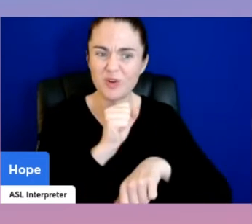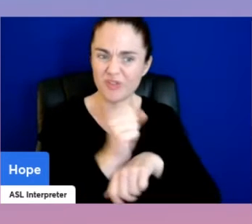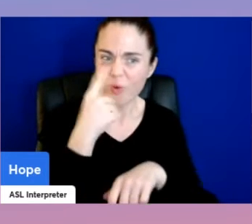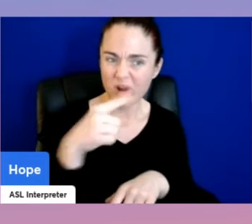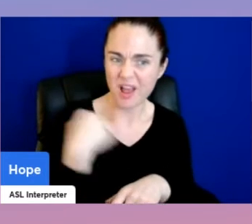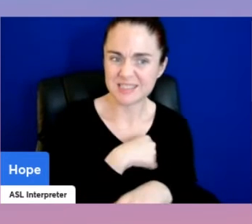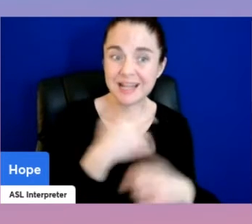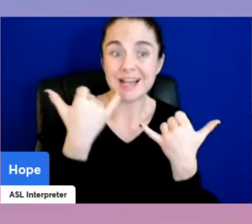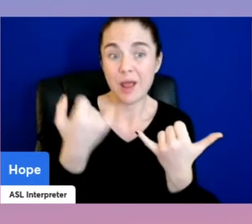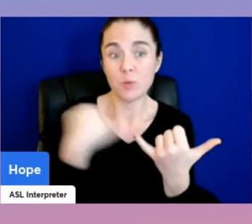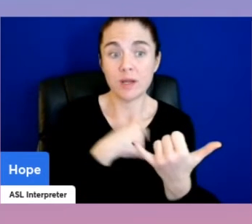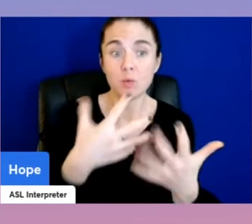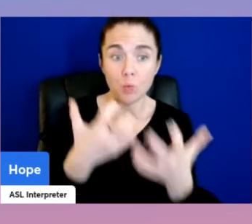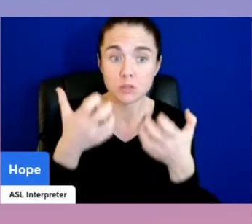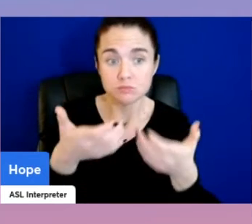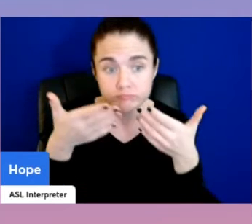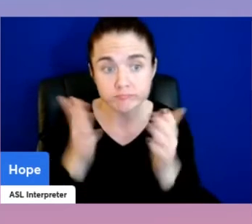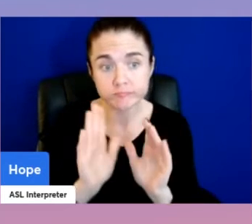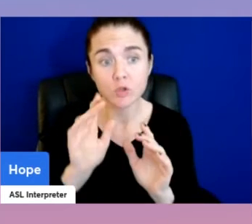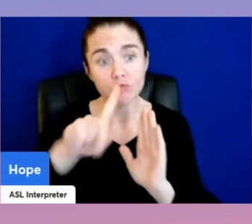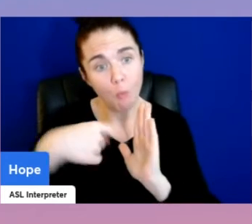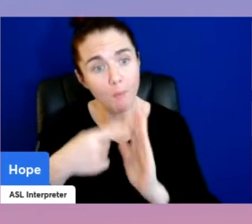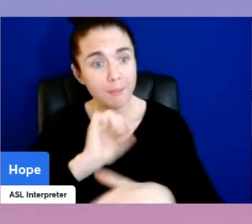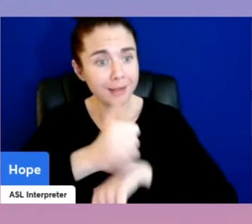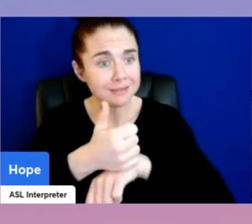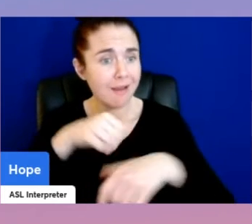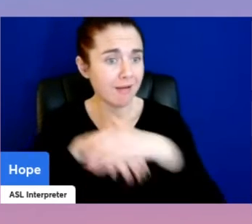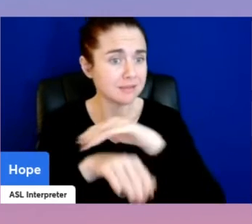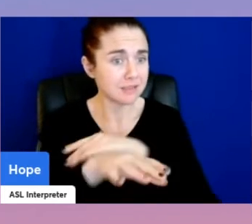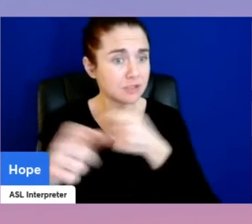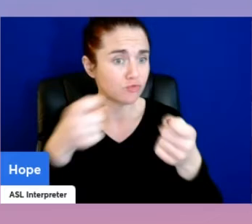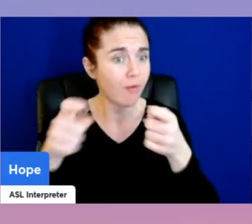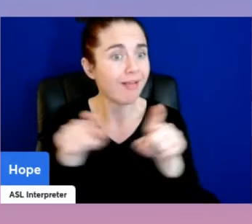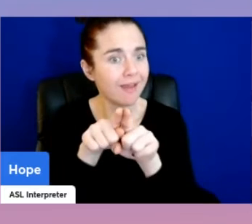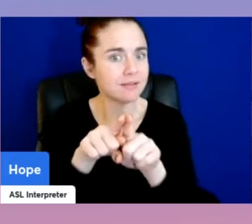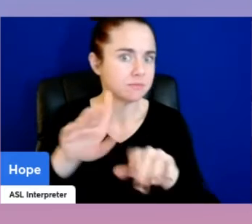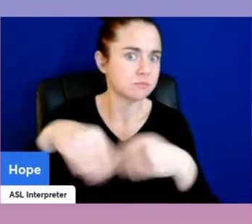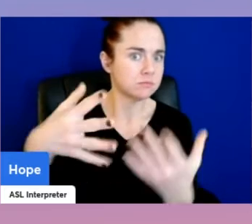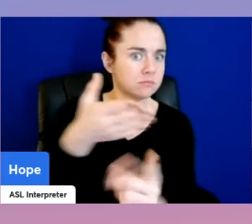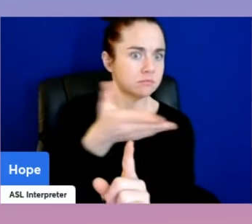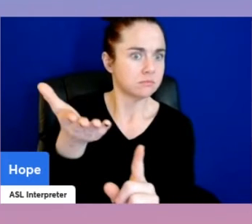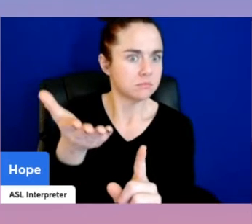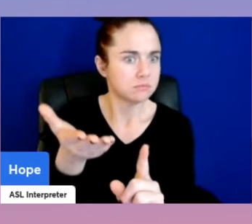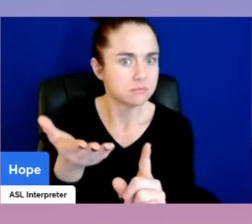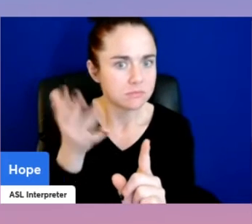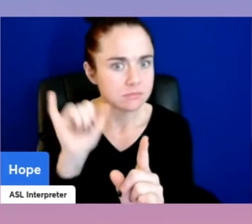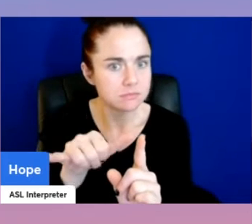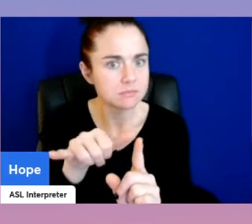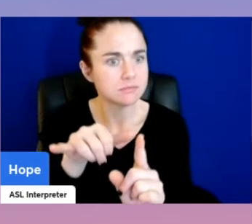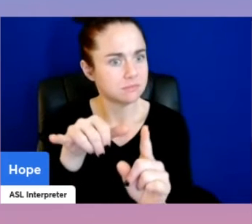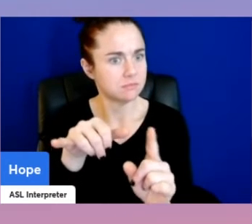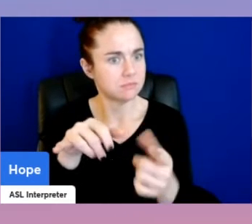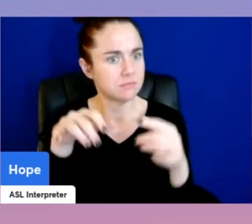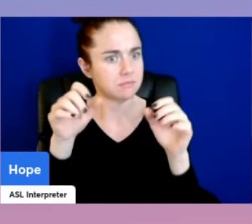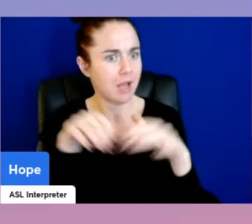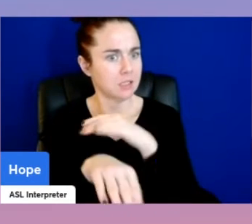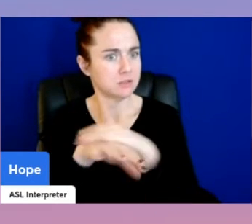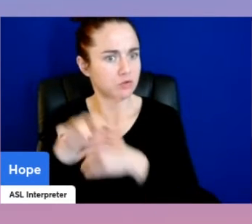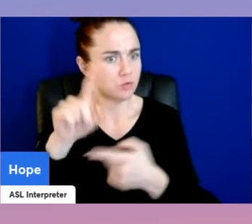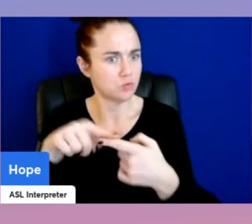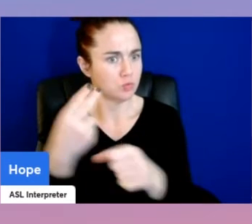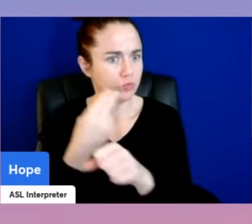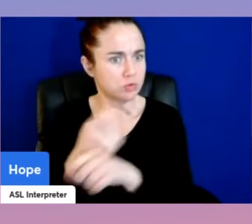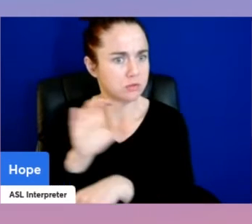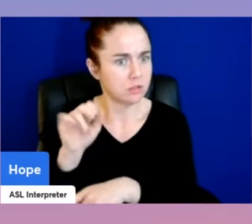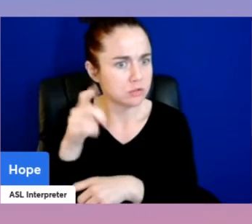enable role-based access control and Entra ID entities to be used within our cluster. And in order to do that, we